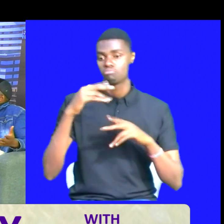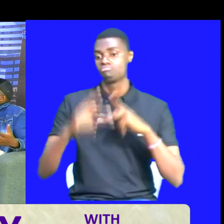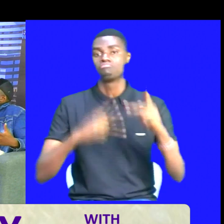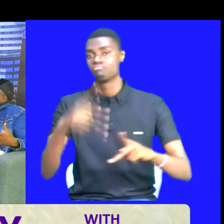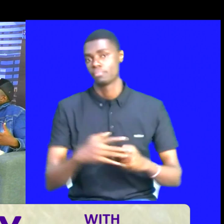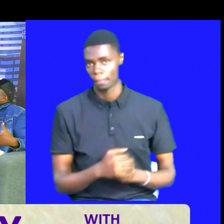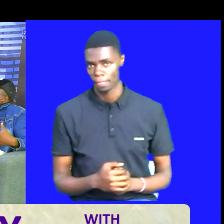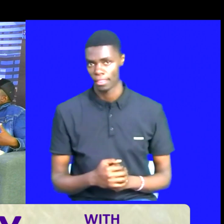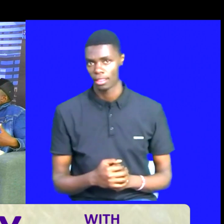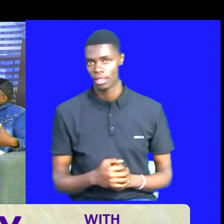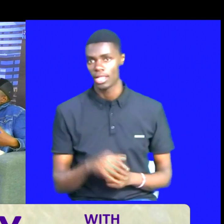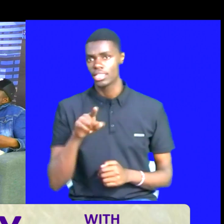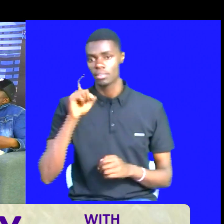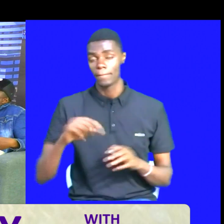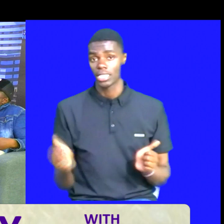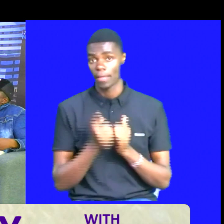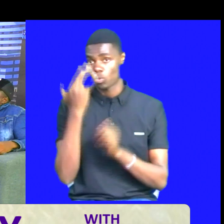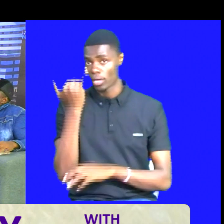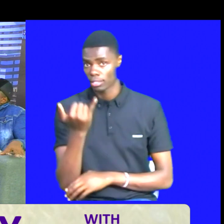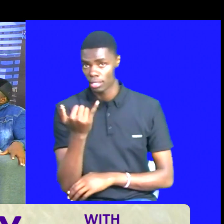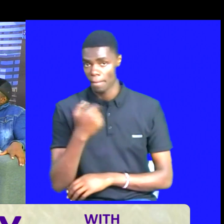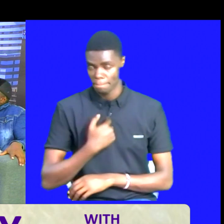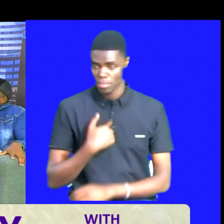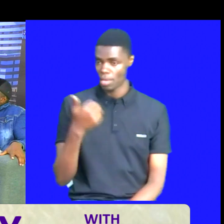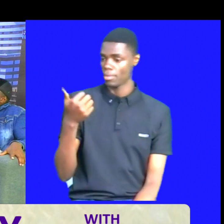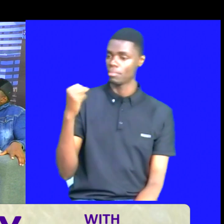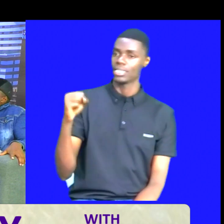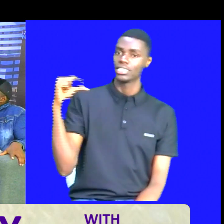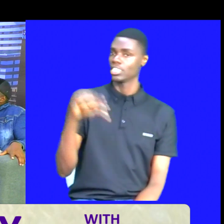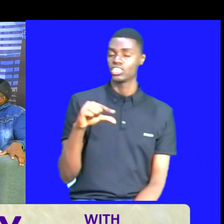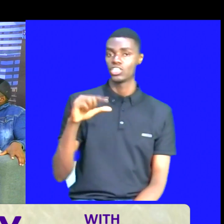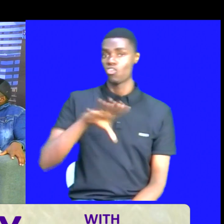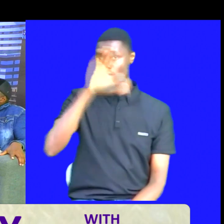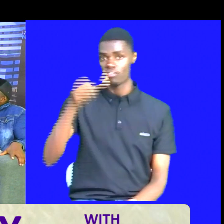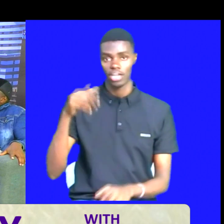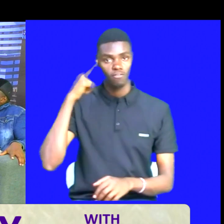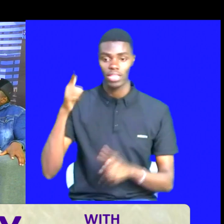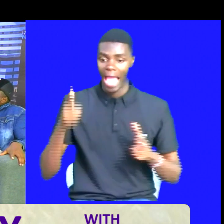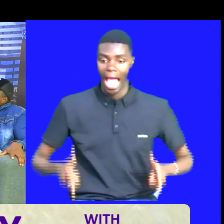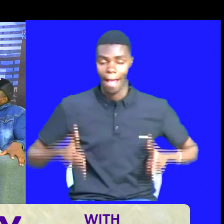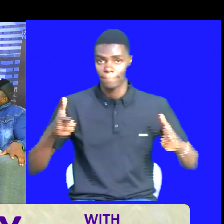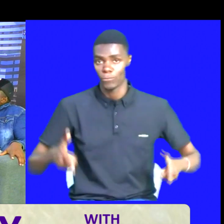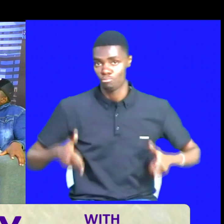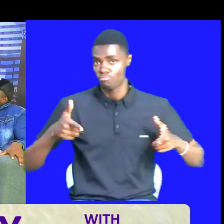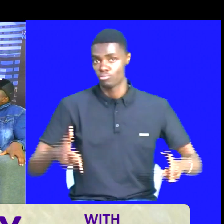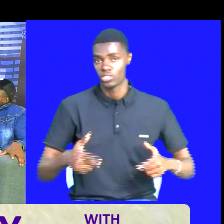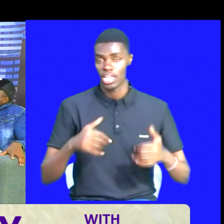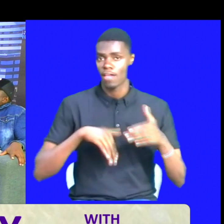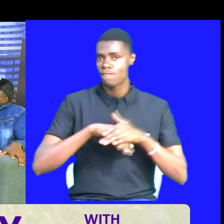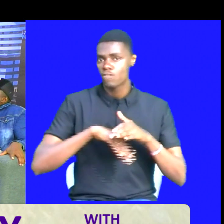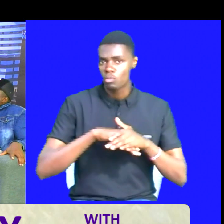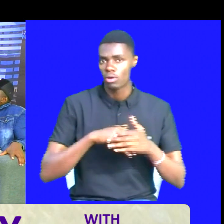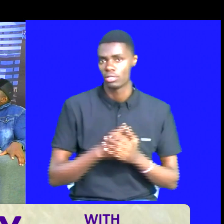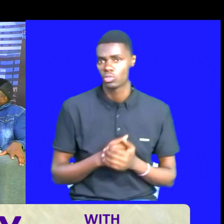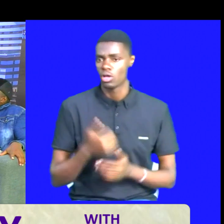You know, this thing, it was to happen because I am the SG of Africa as well on Amputee football. Okay. So it's as my capacity